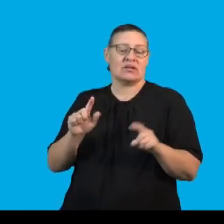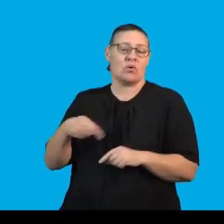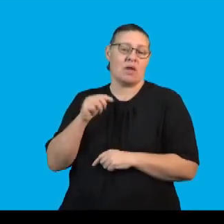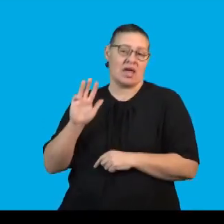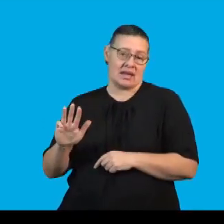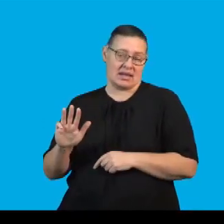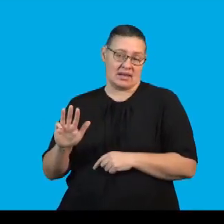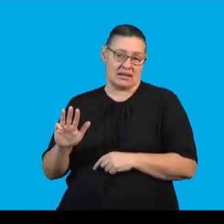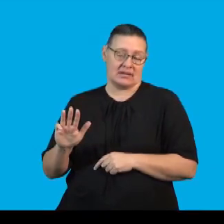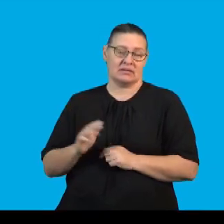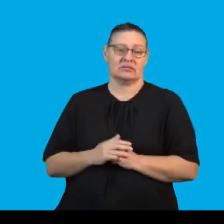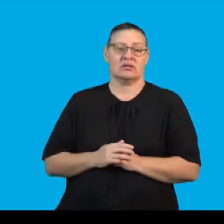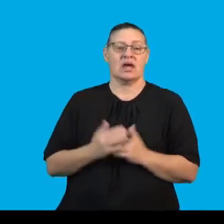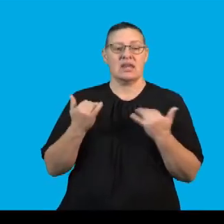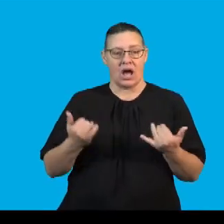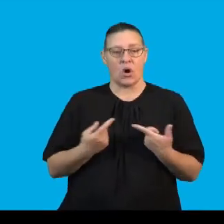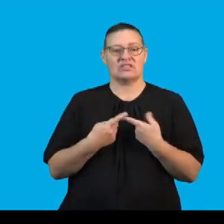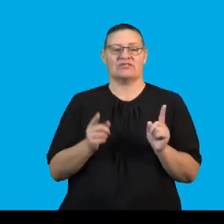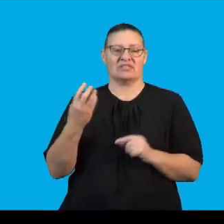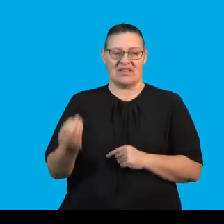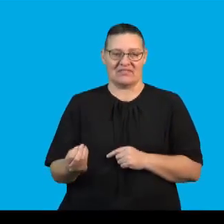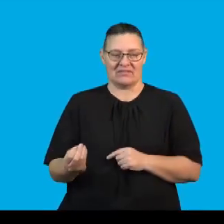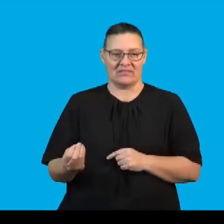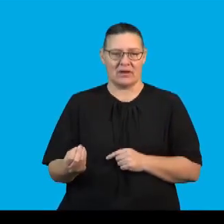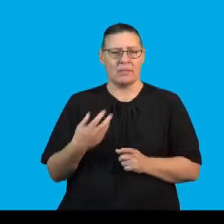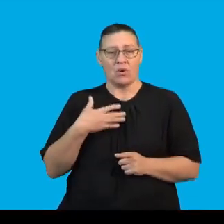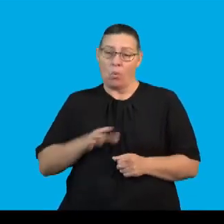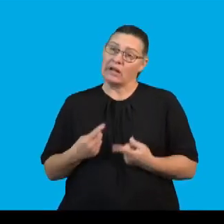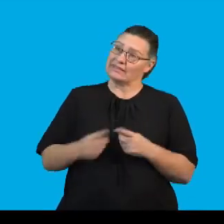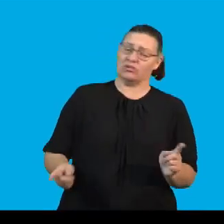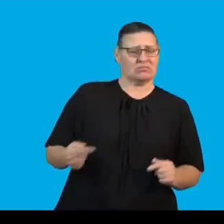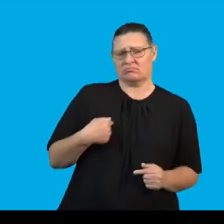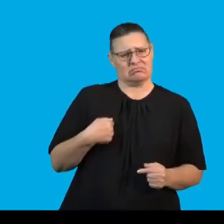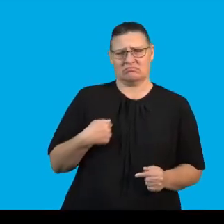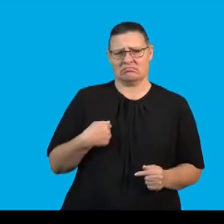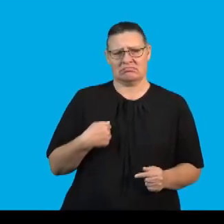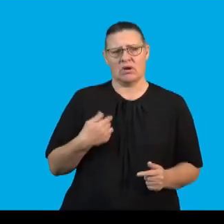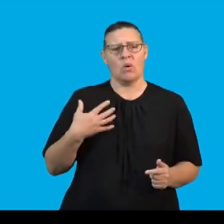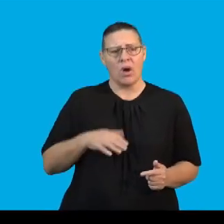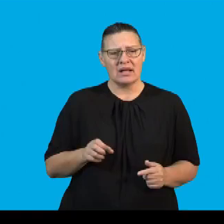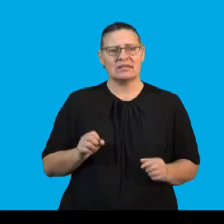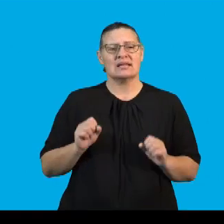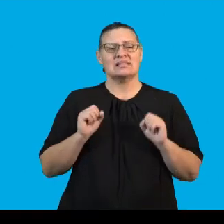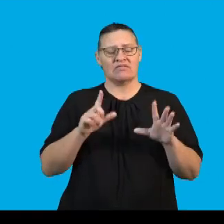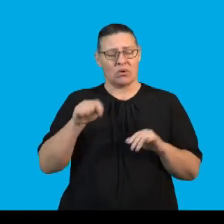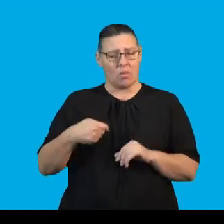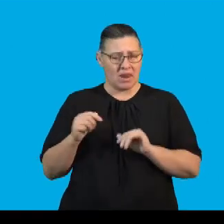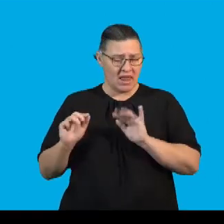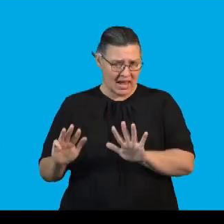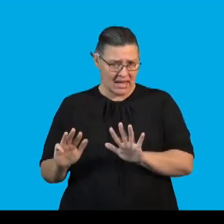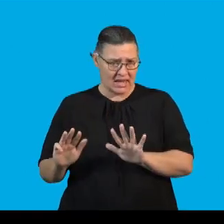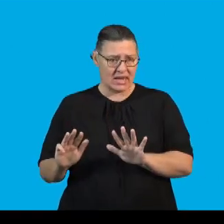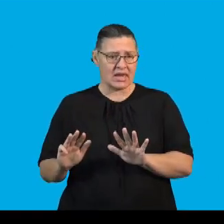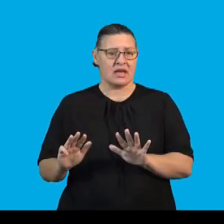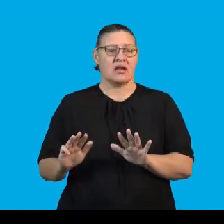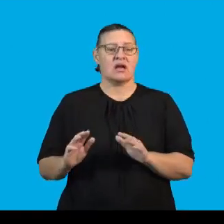equals 17.9. This is now the difference. But we are not looking at the difference. Therefore, we take 17.9 as